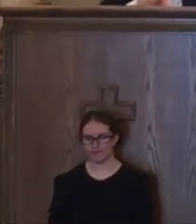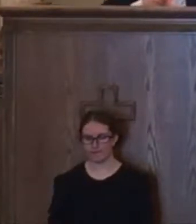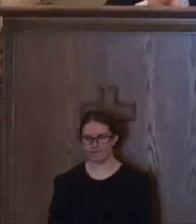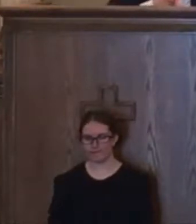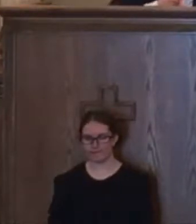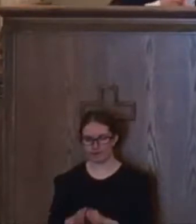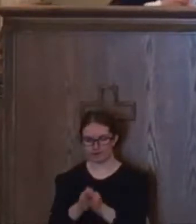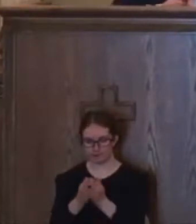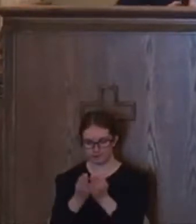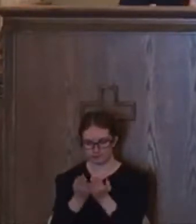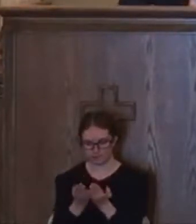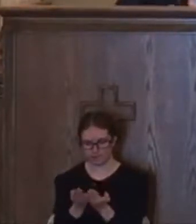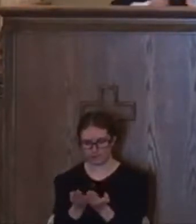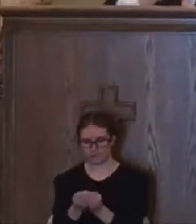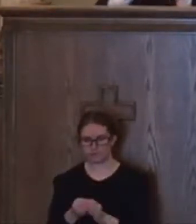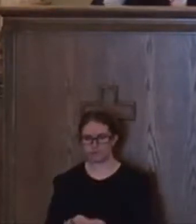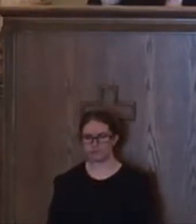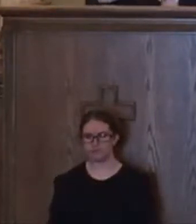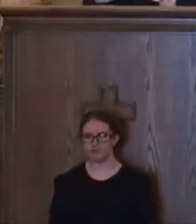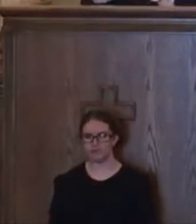As we read in Scripture,